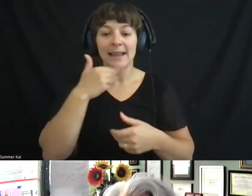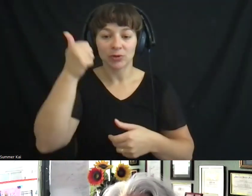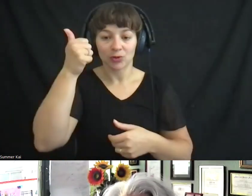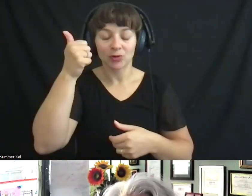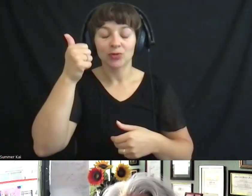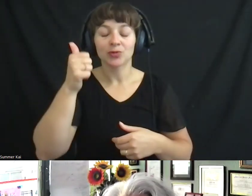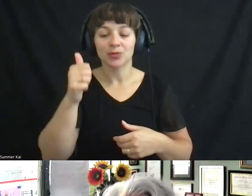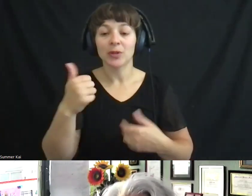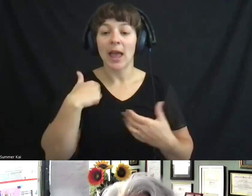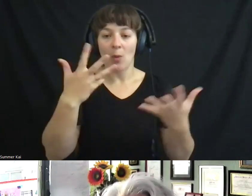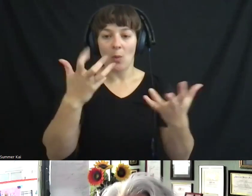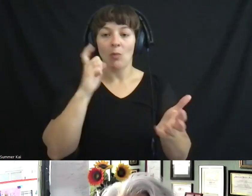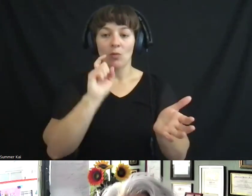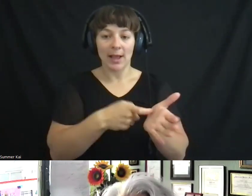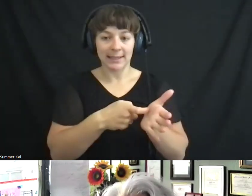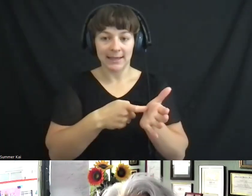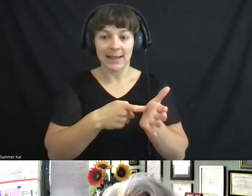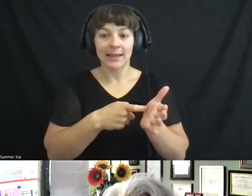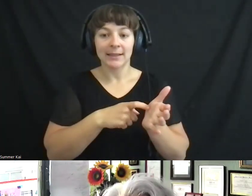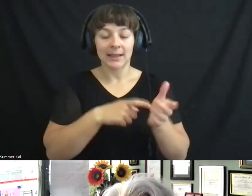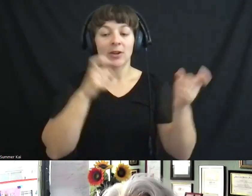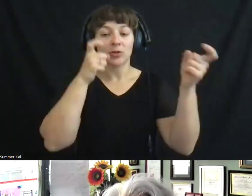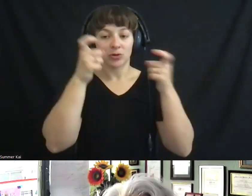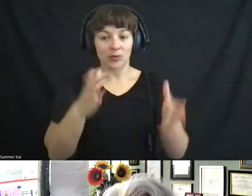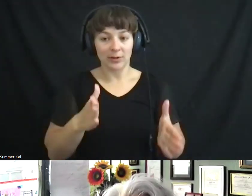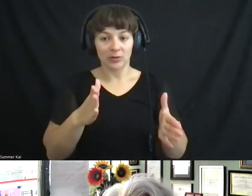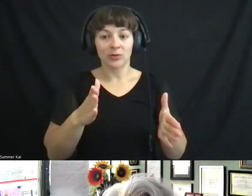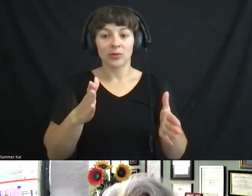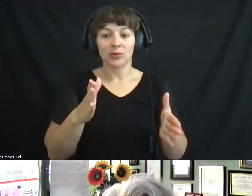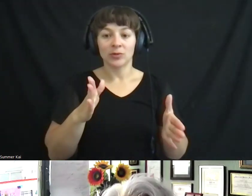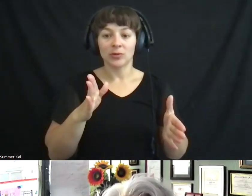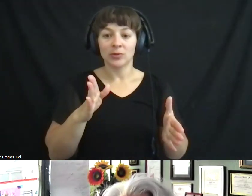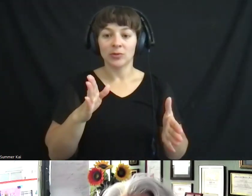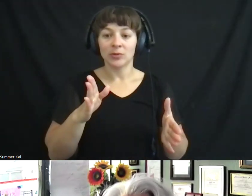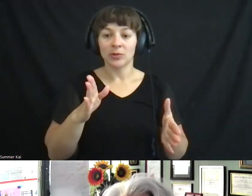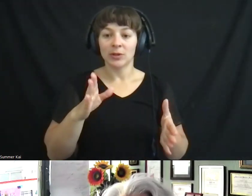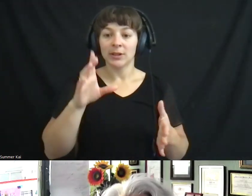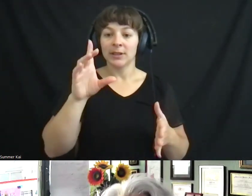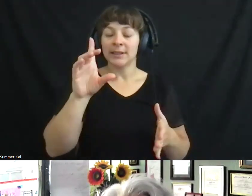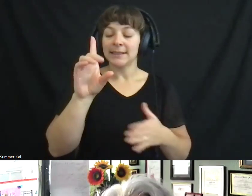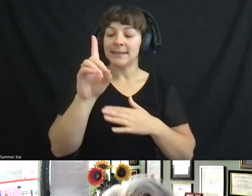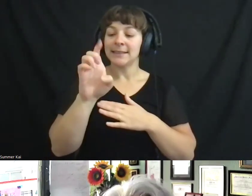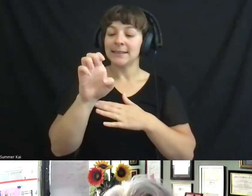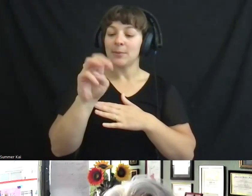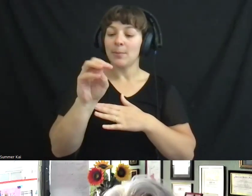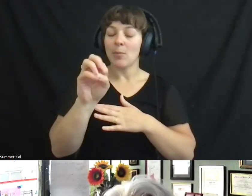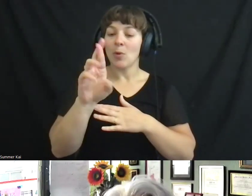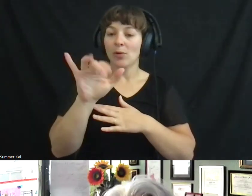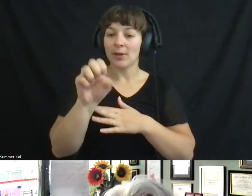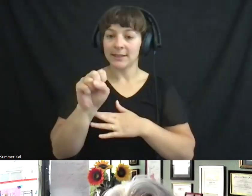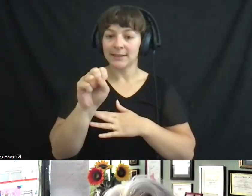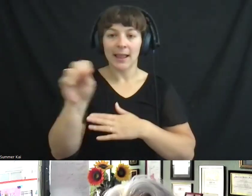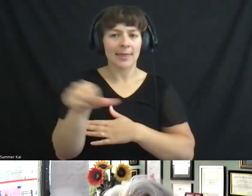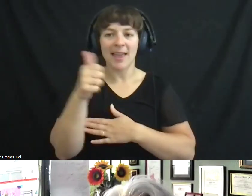to recognize Director Boss, Director DeMorris, and all of the other directors that have